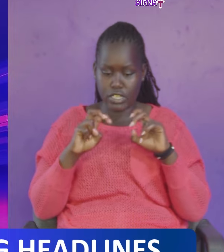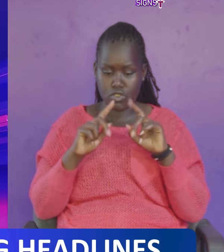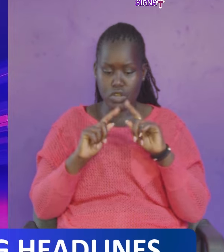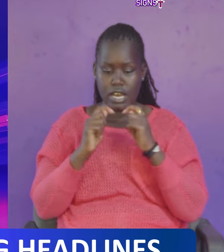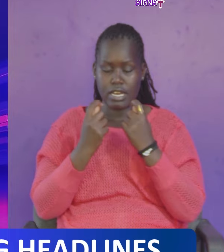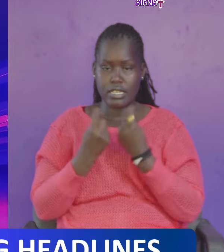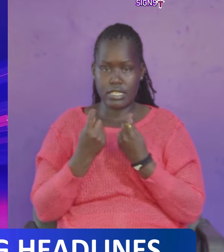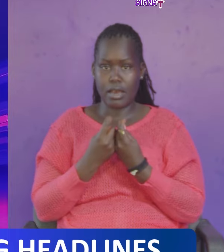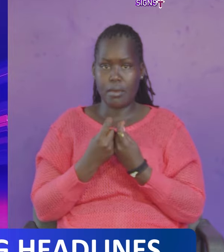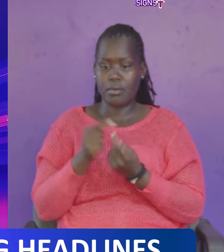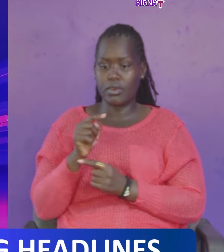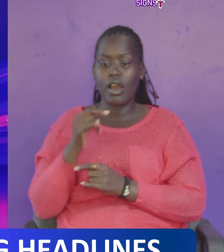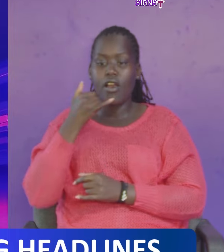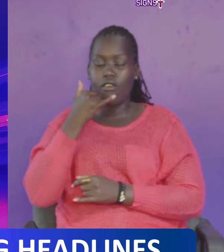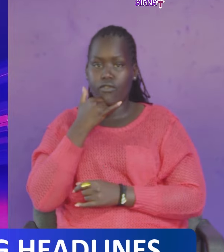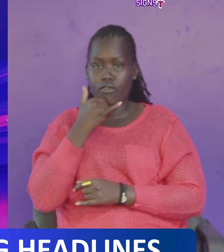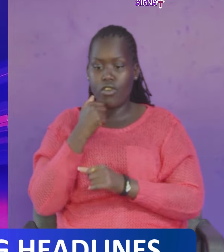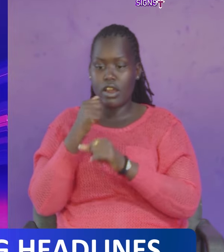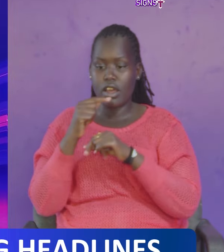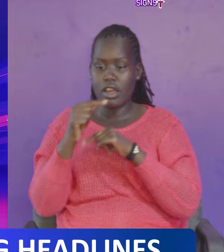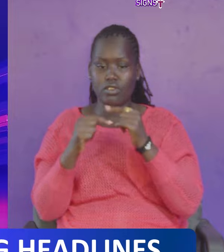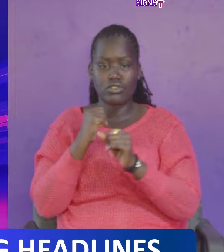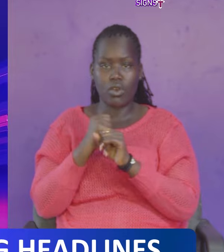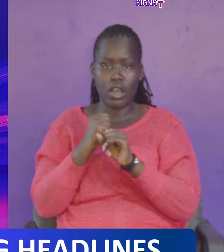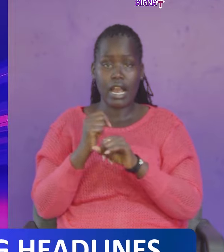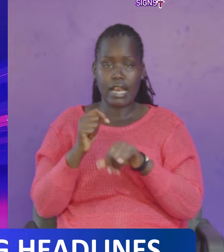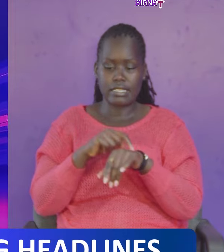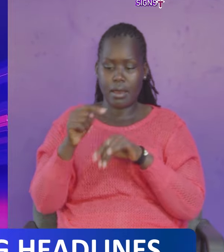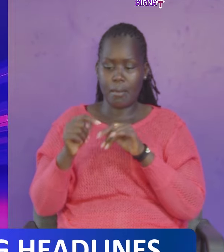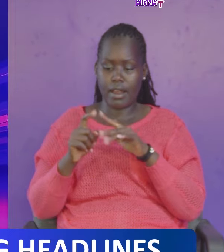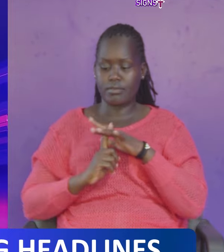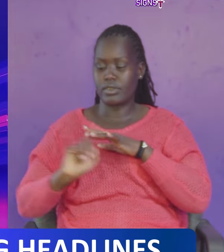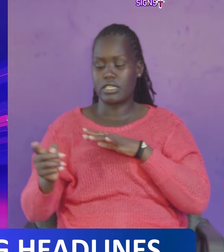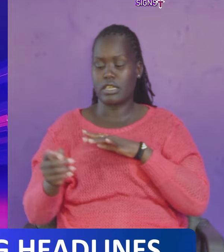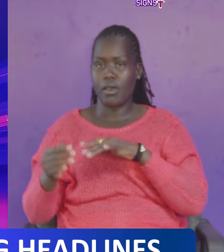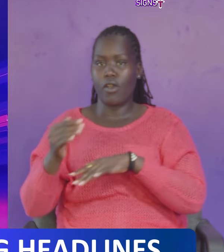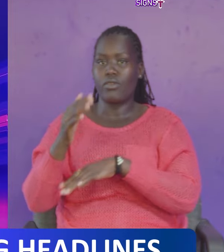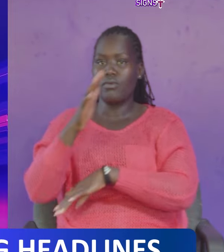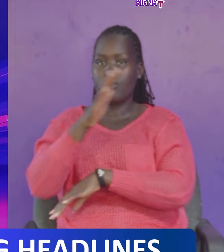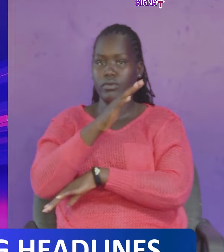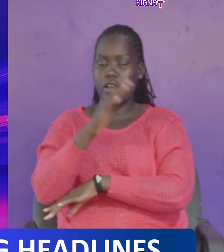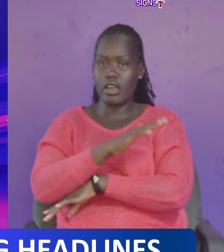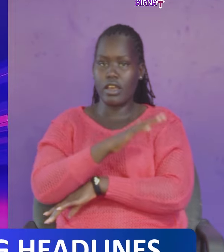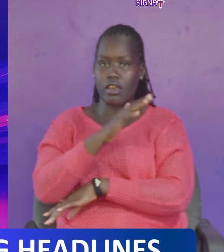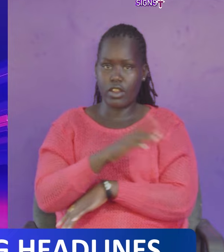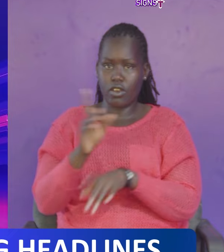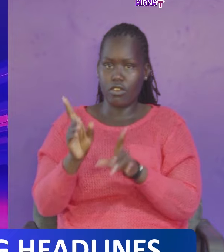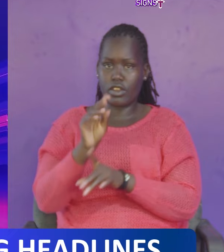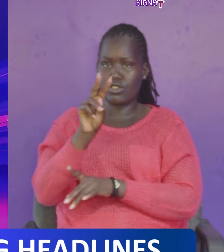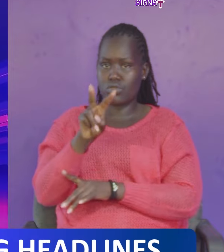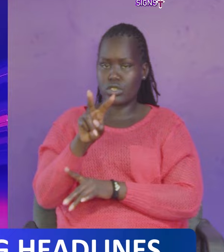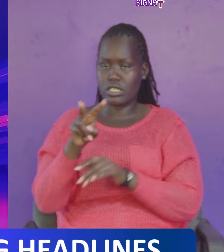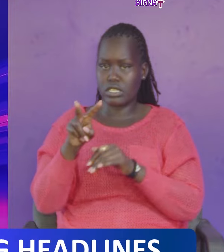phone remained operational after he disappeared on the evening of 28th at